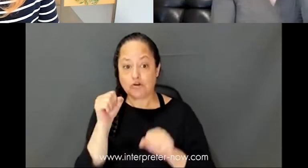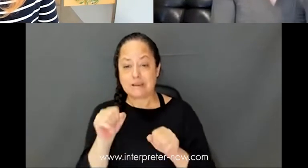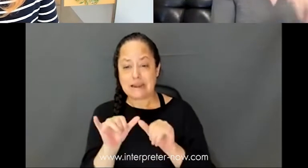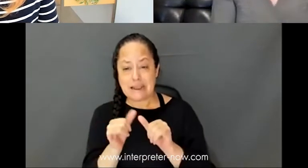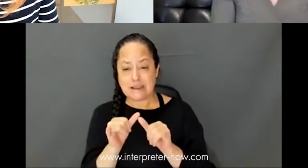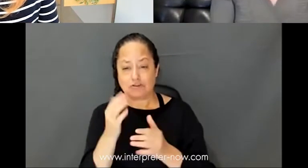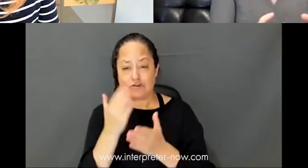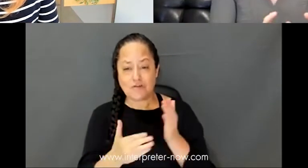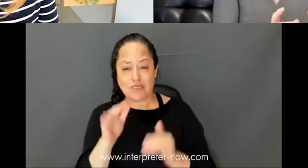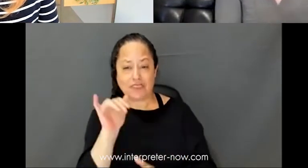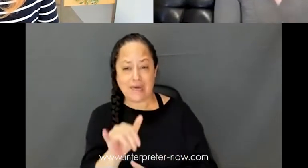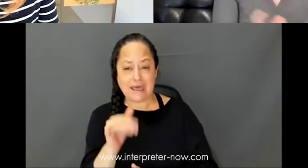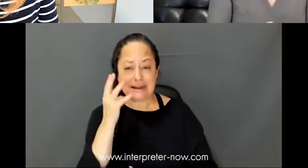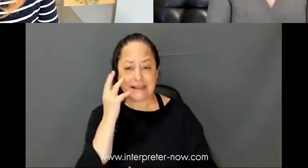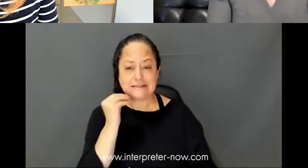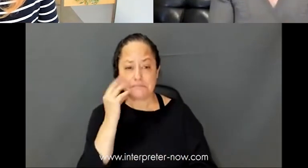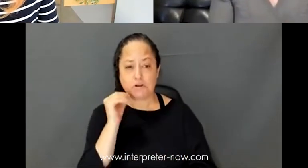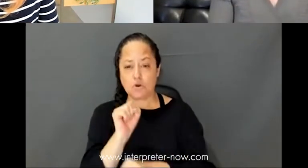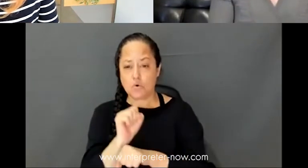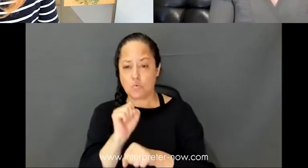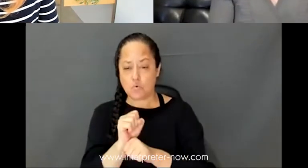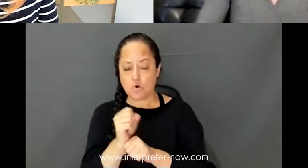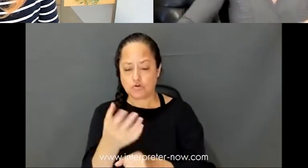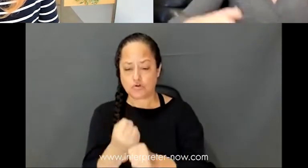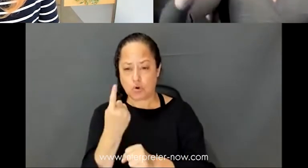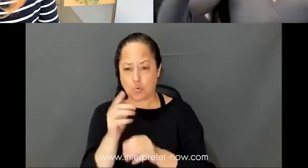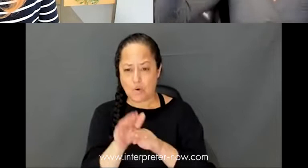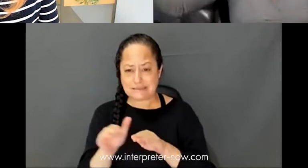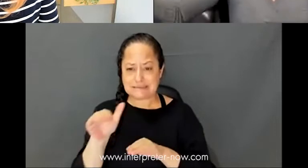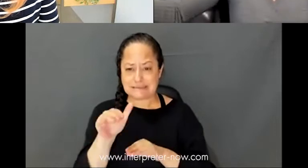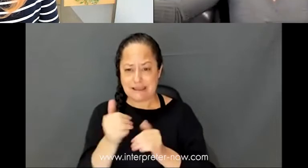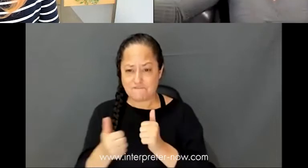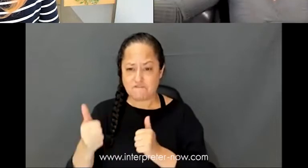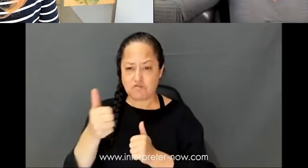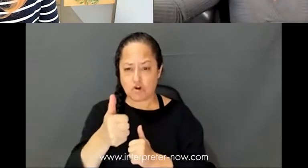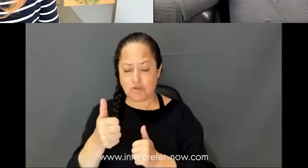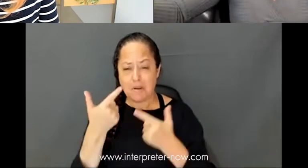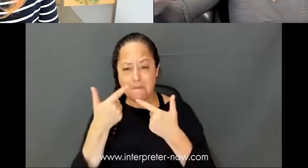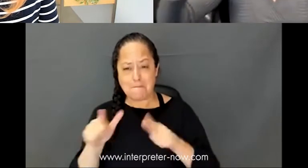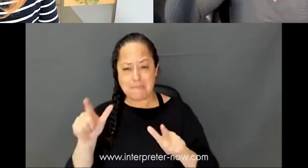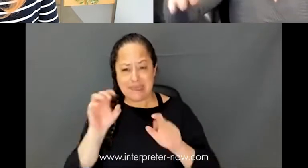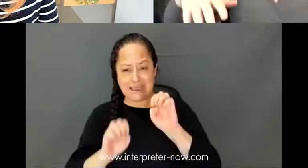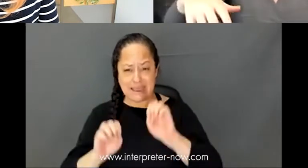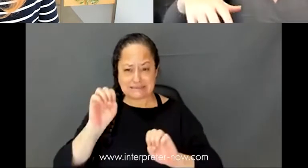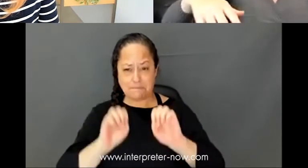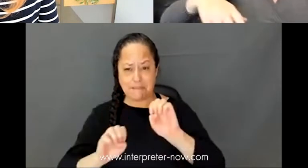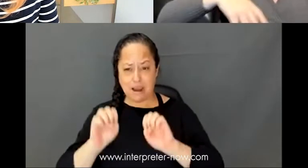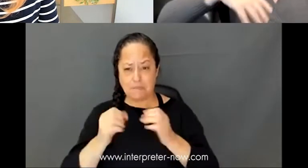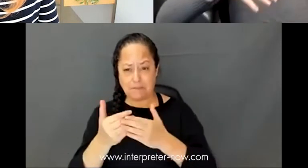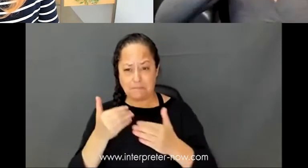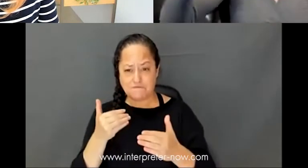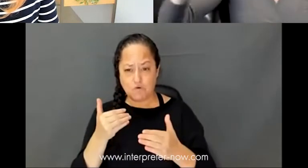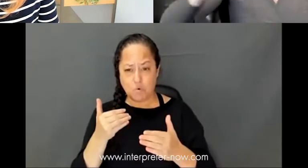of experiences. In our work, we took it a step further. I did a big experiment, for example. This was prior to